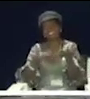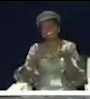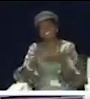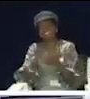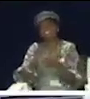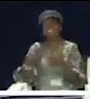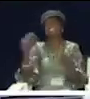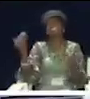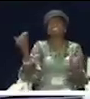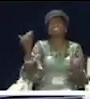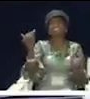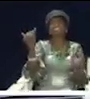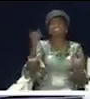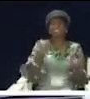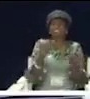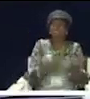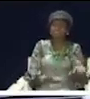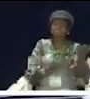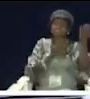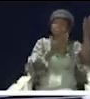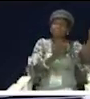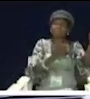danced. They presented